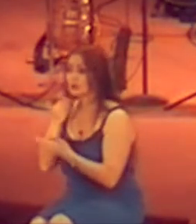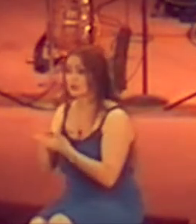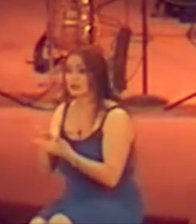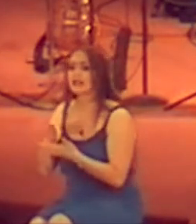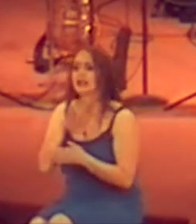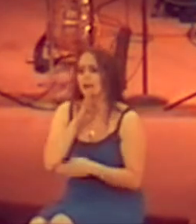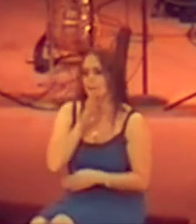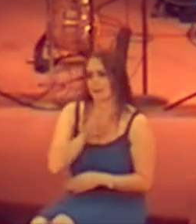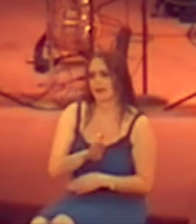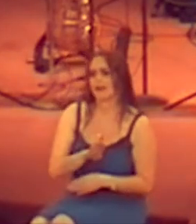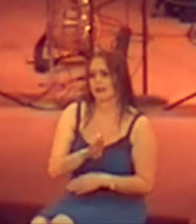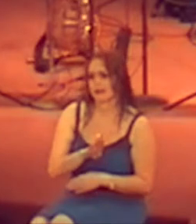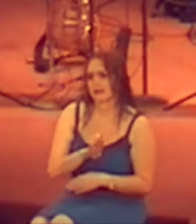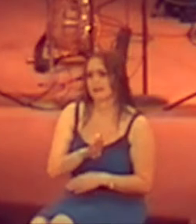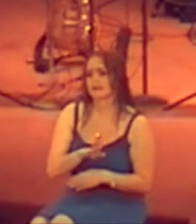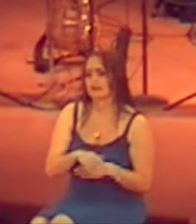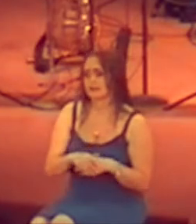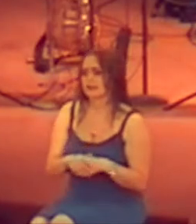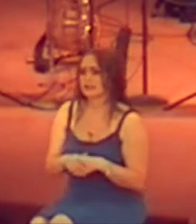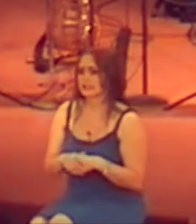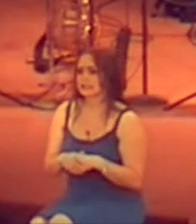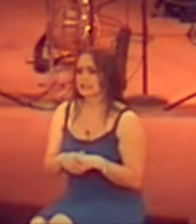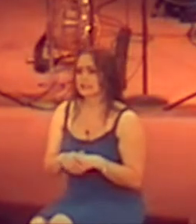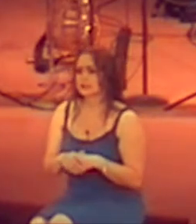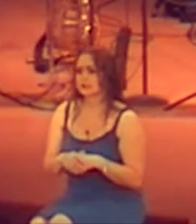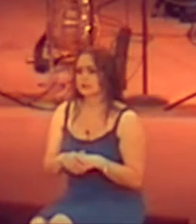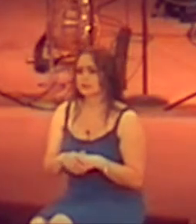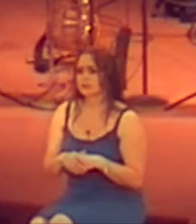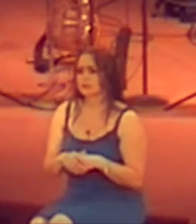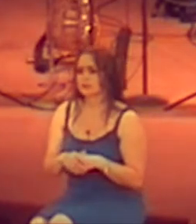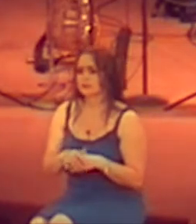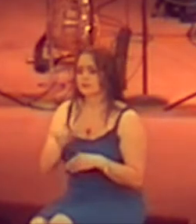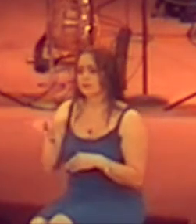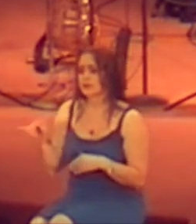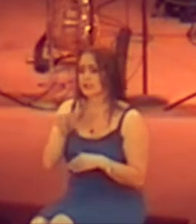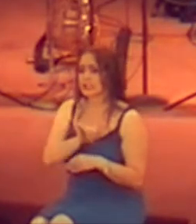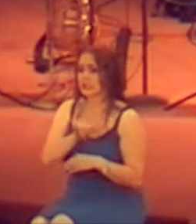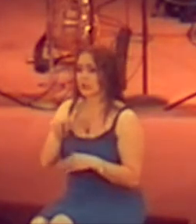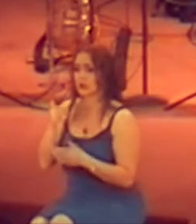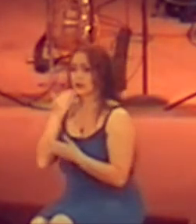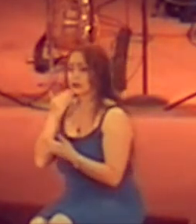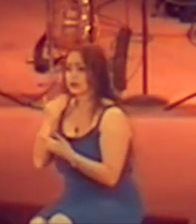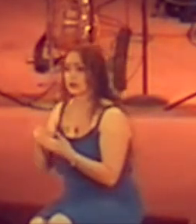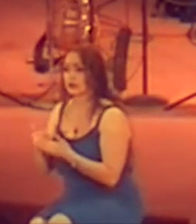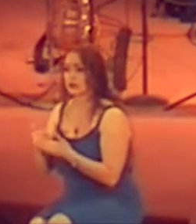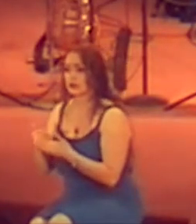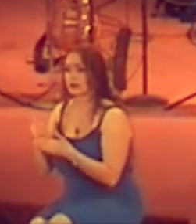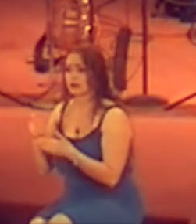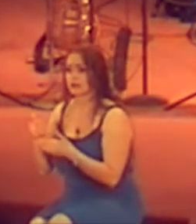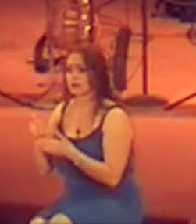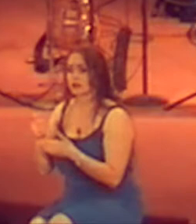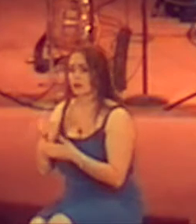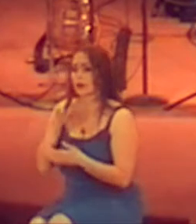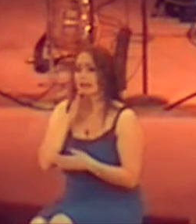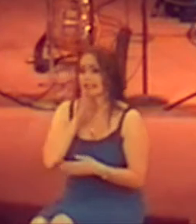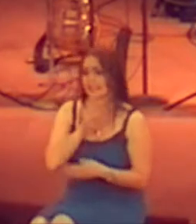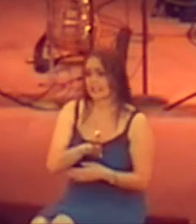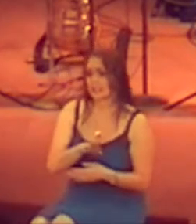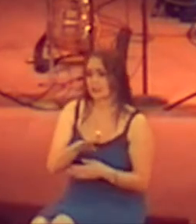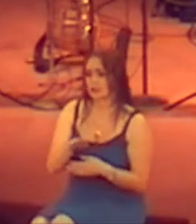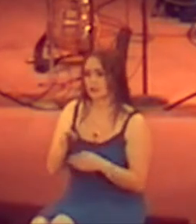bad. These simultaneously good possibilities for good and evil create a unique